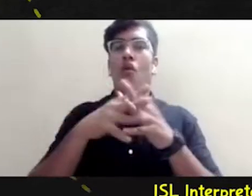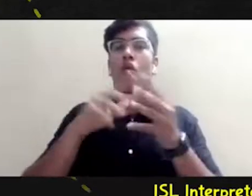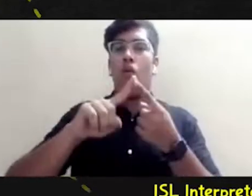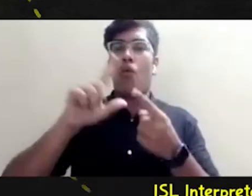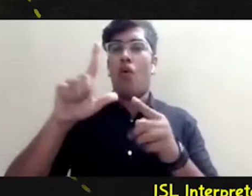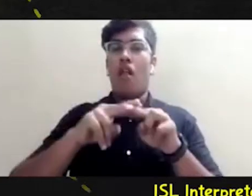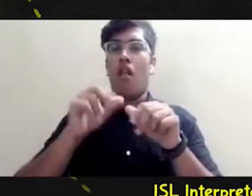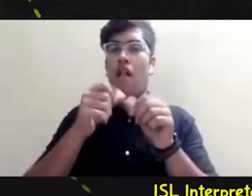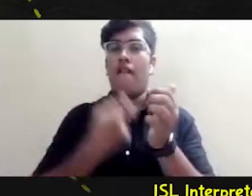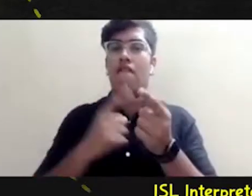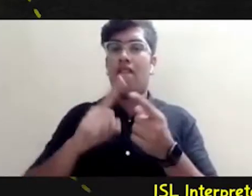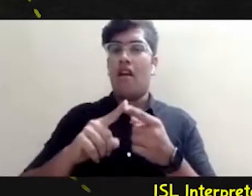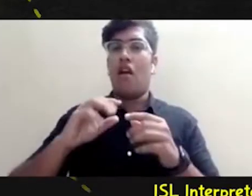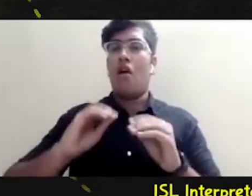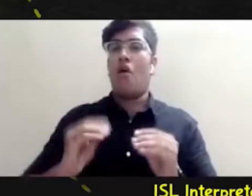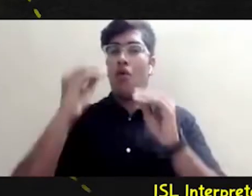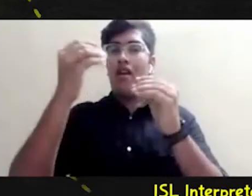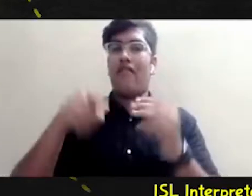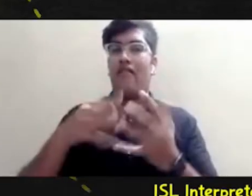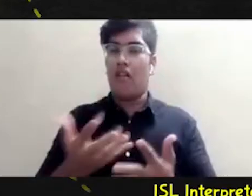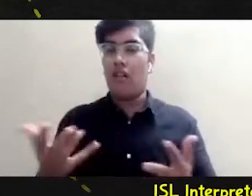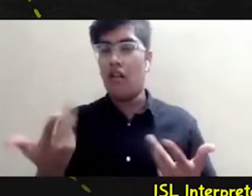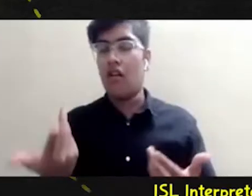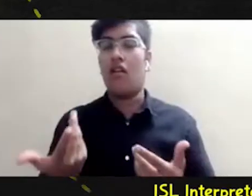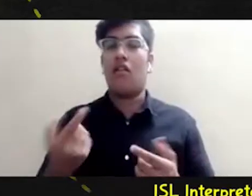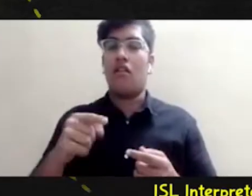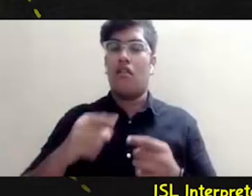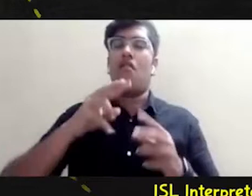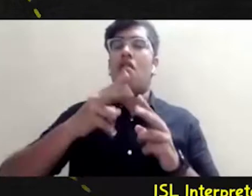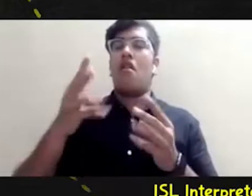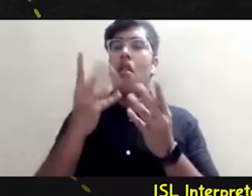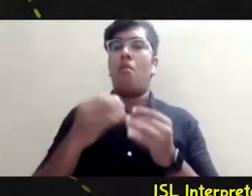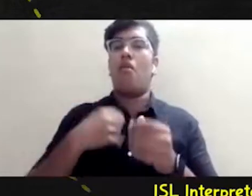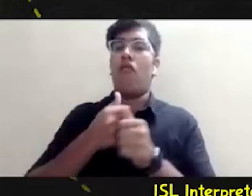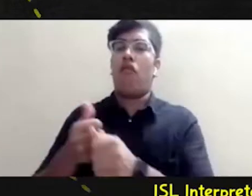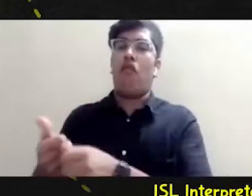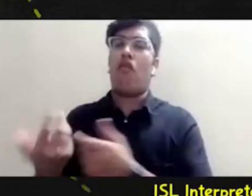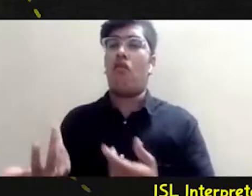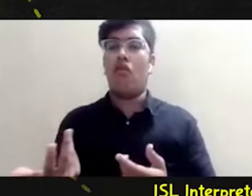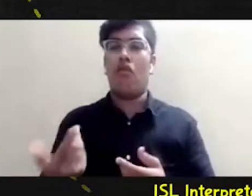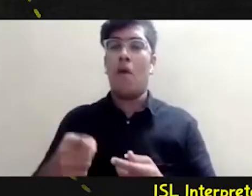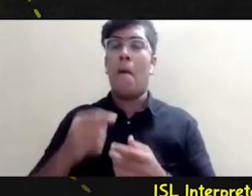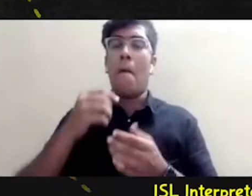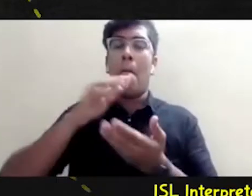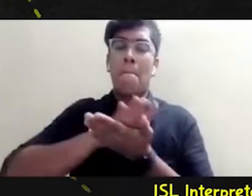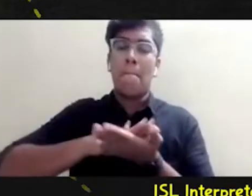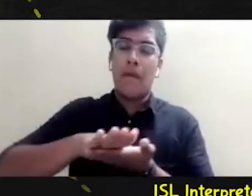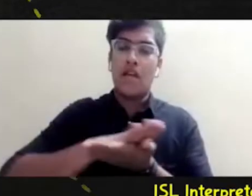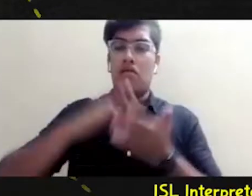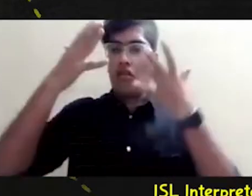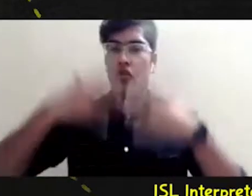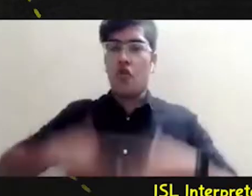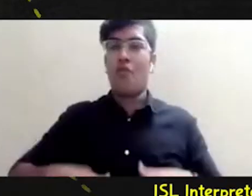some programs, and then we just go around that. We just miss out the basic human nature, the